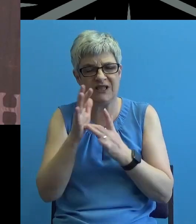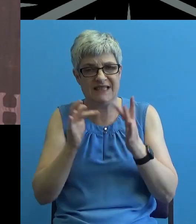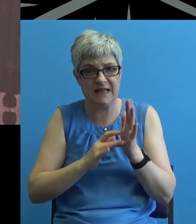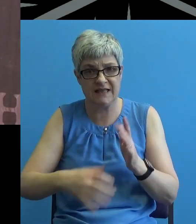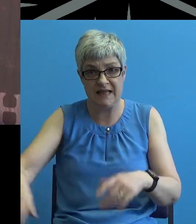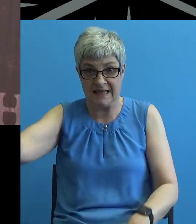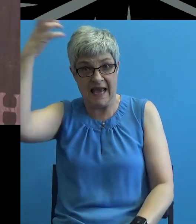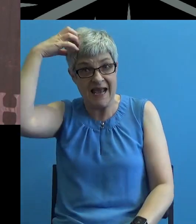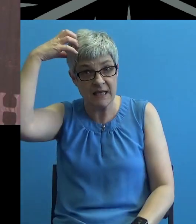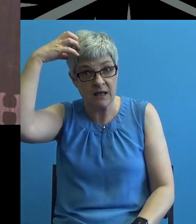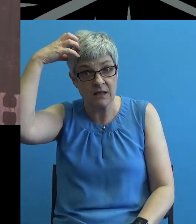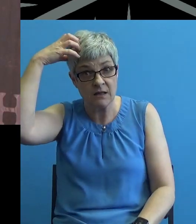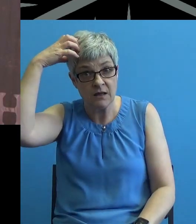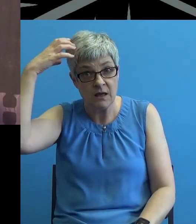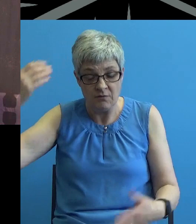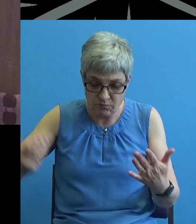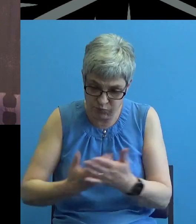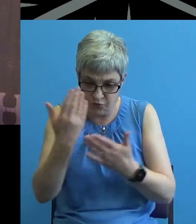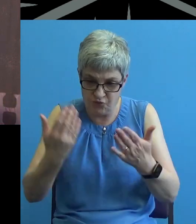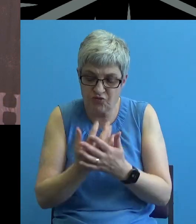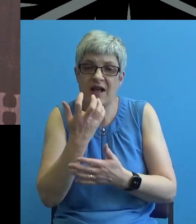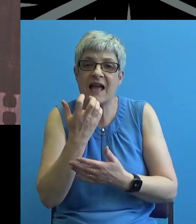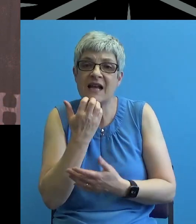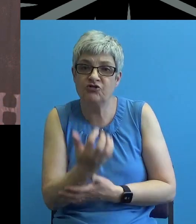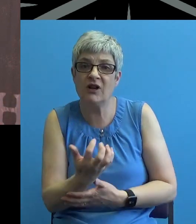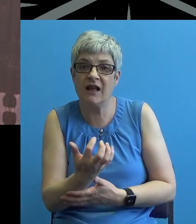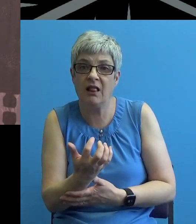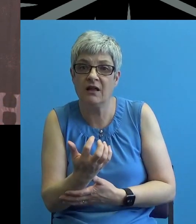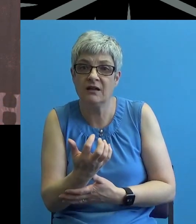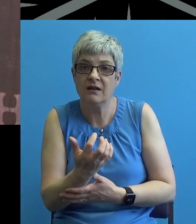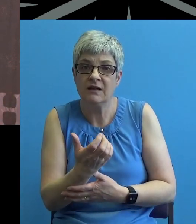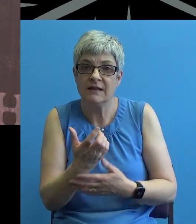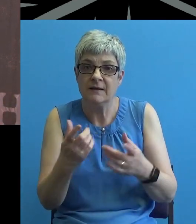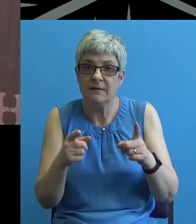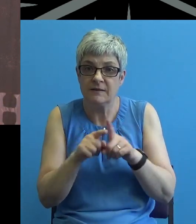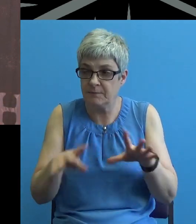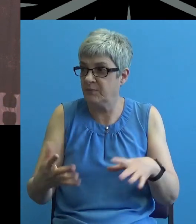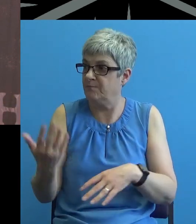kingdom, restoring Israel to the glories of King David and the majesties of Solomon.